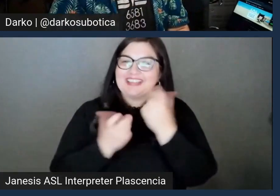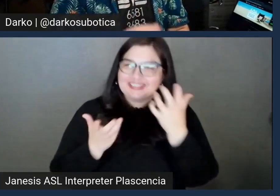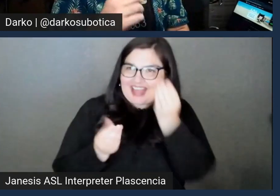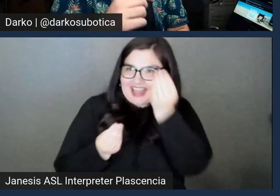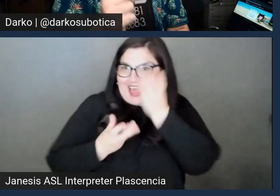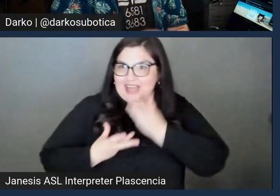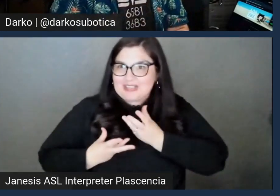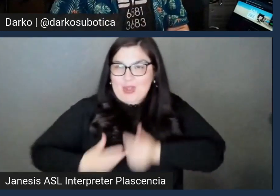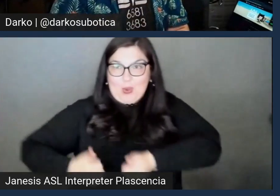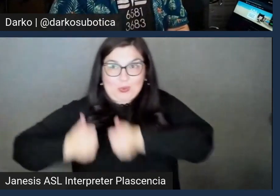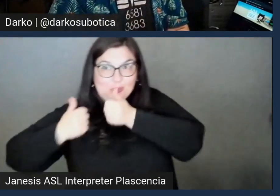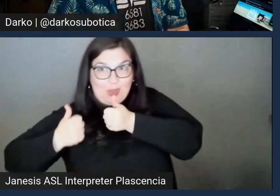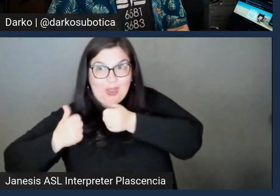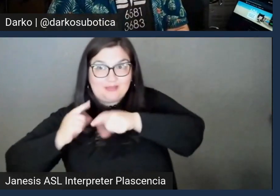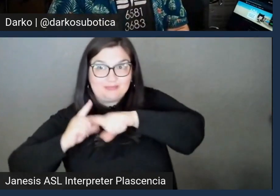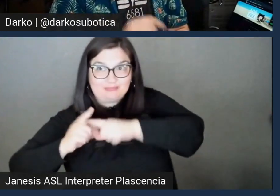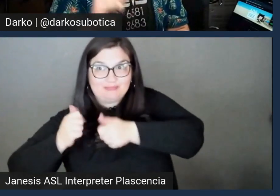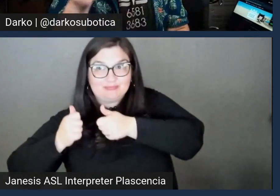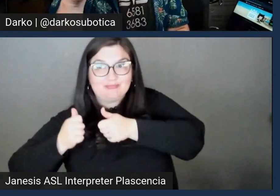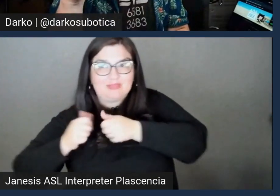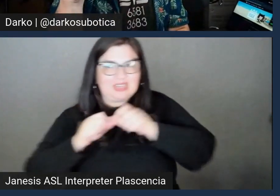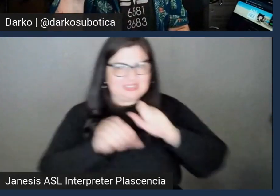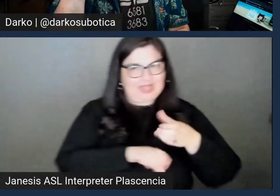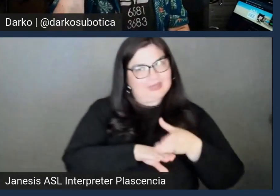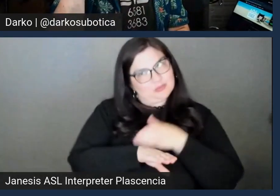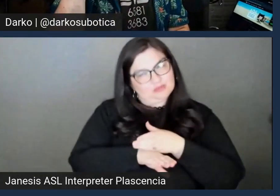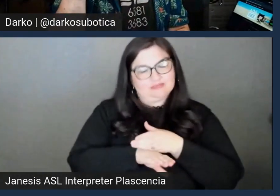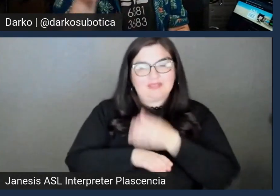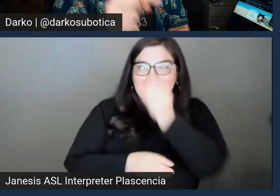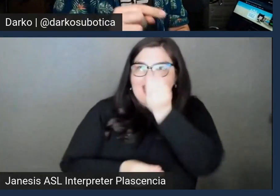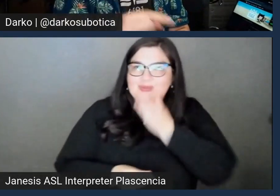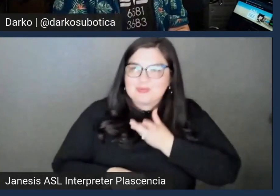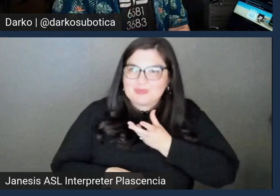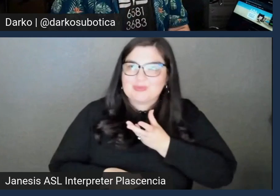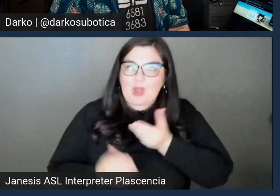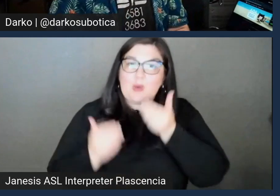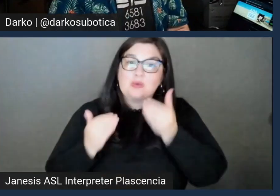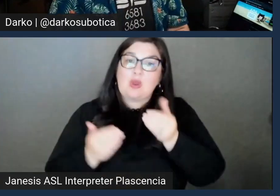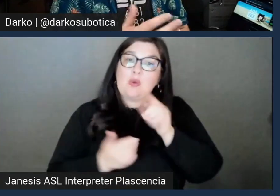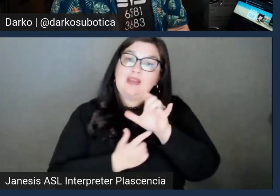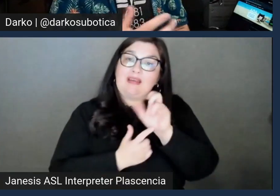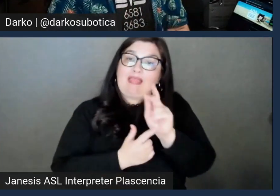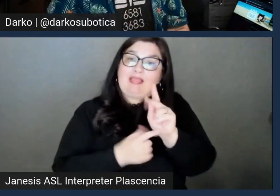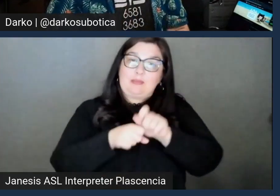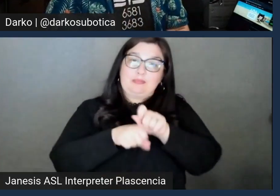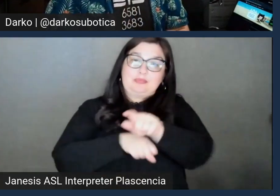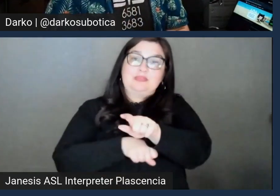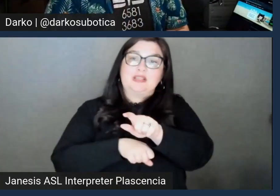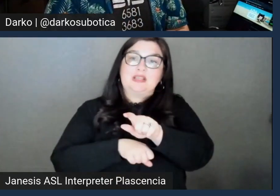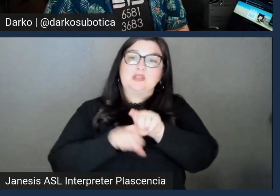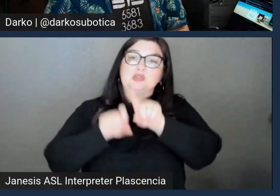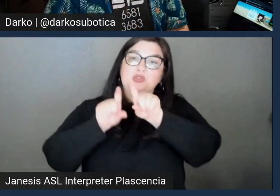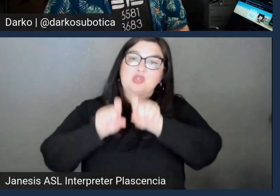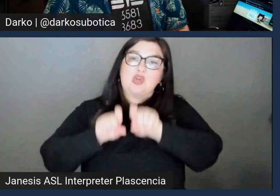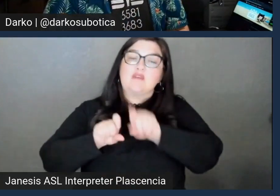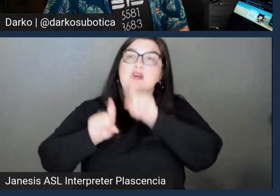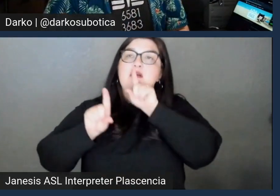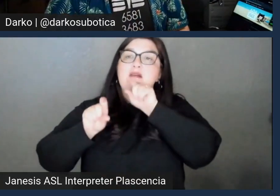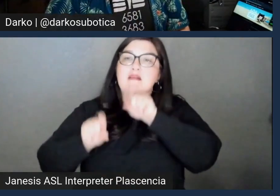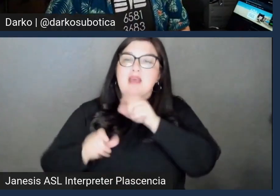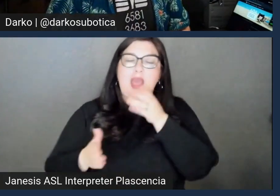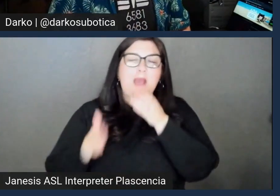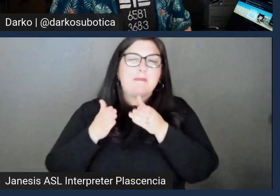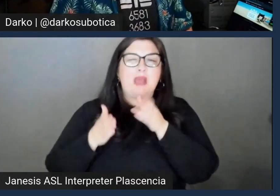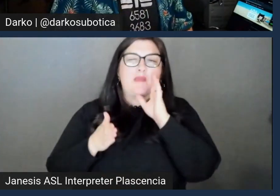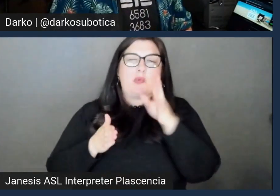we do better? So make sure to check out the chat, the link to the survey in chat, and you may get some AWS credits along the way.